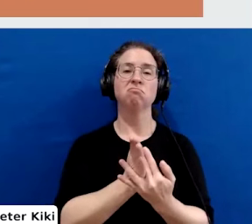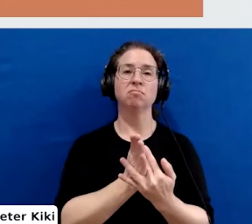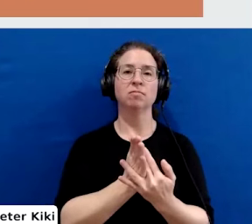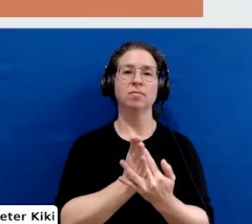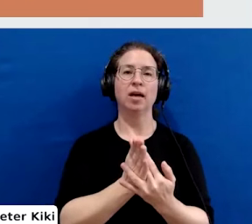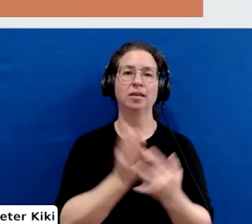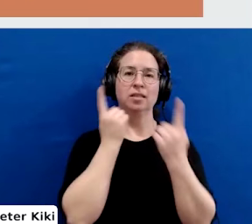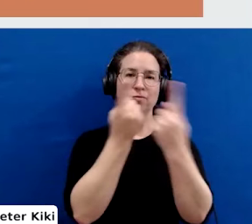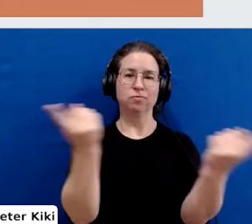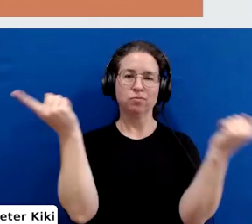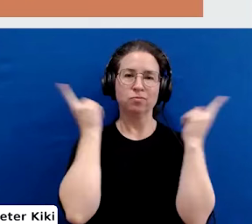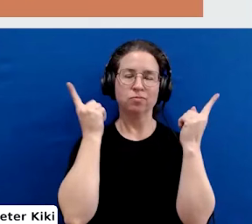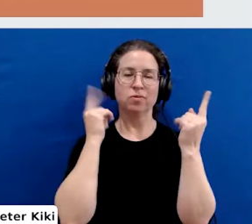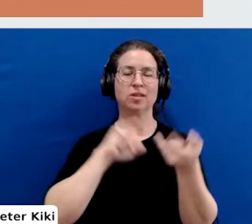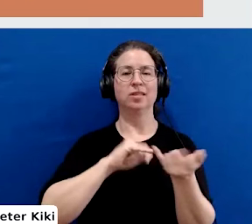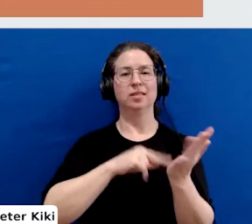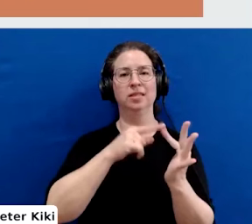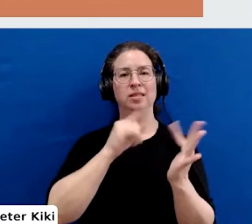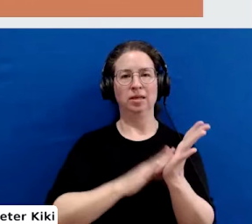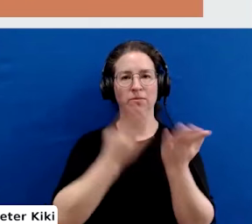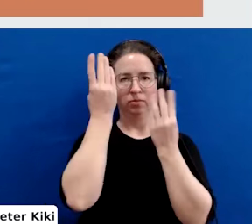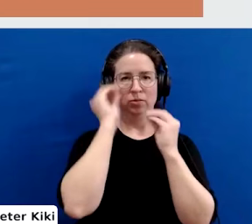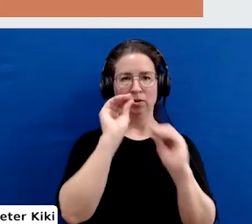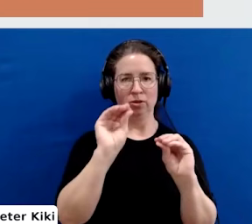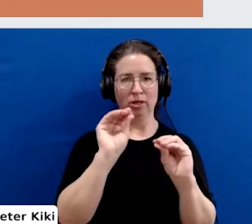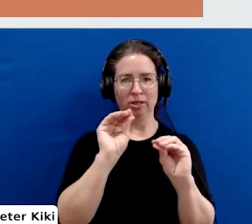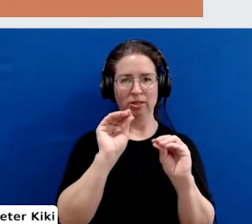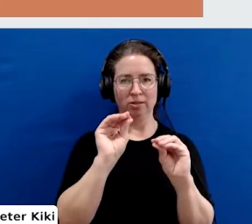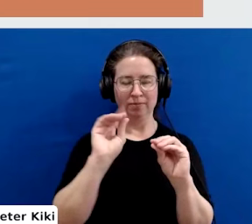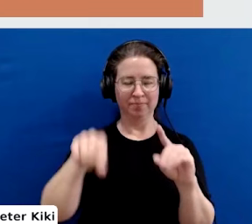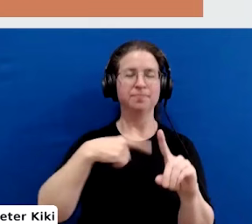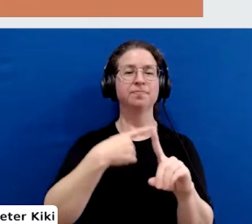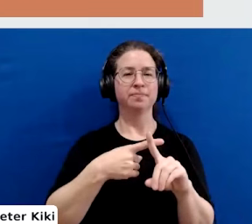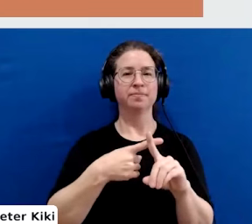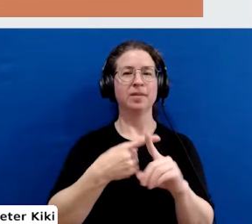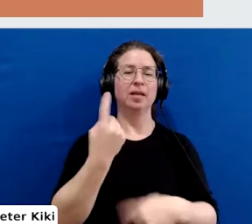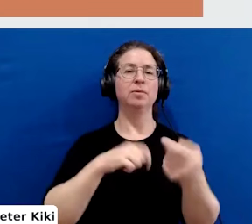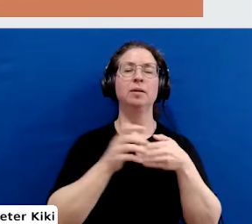development, and STEM leadership opportunities with industry and academia.